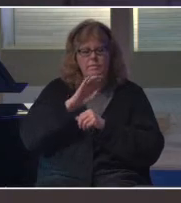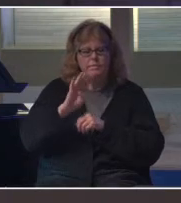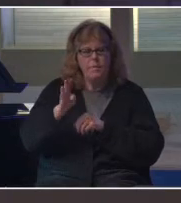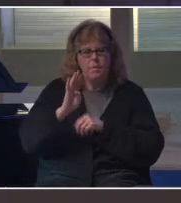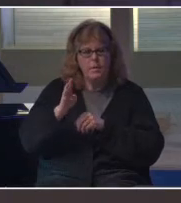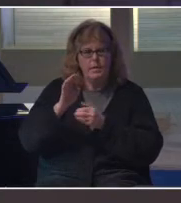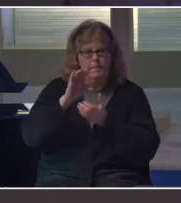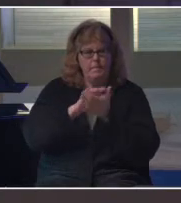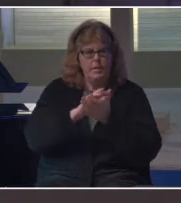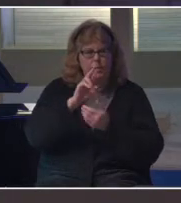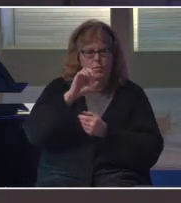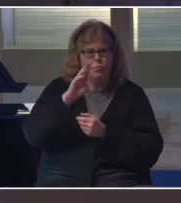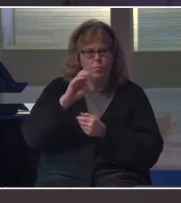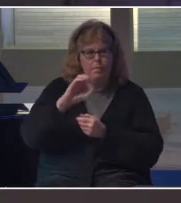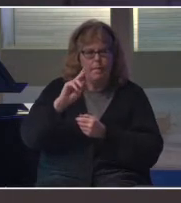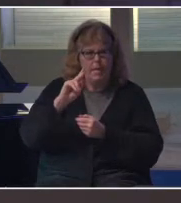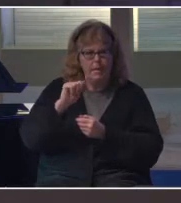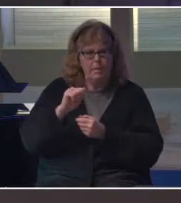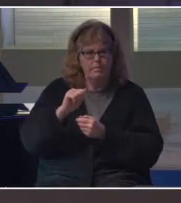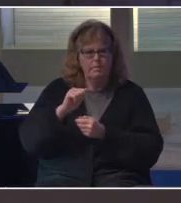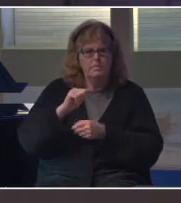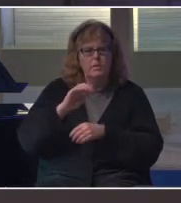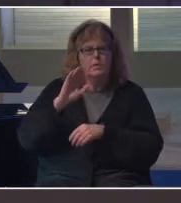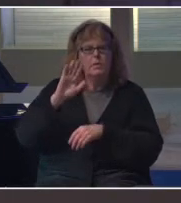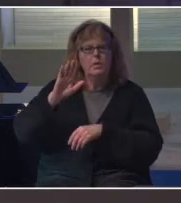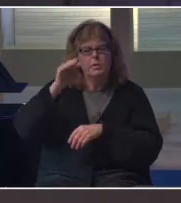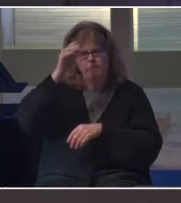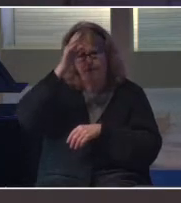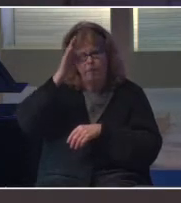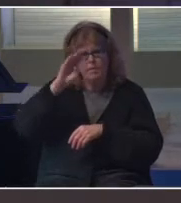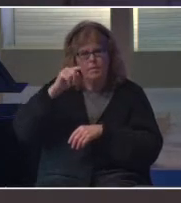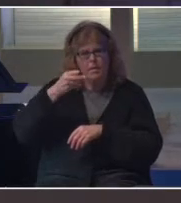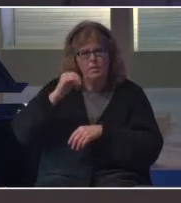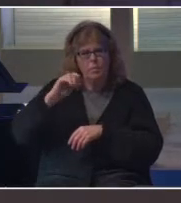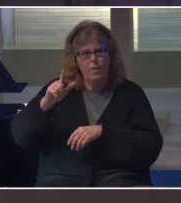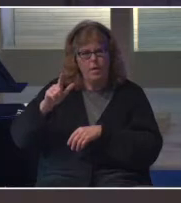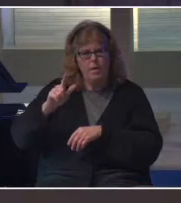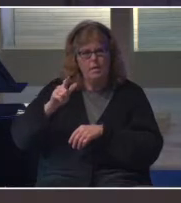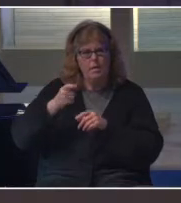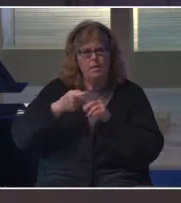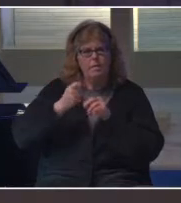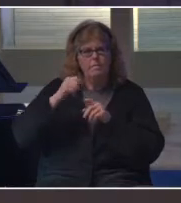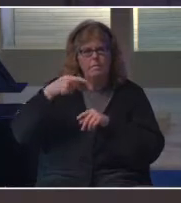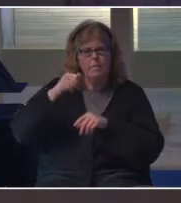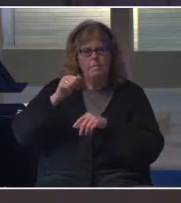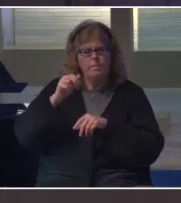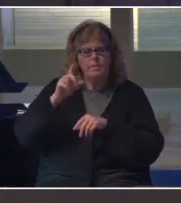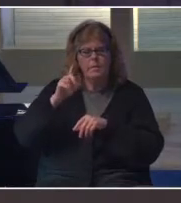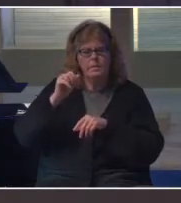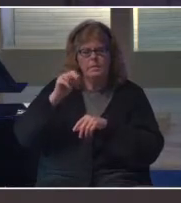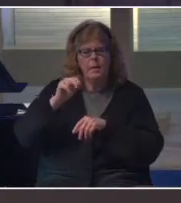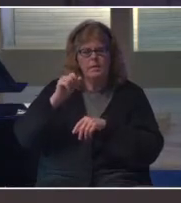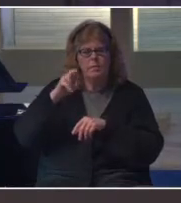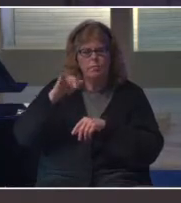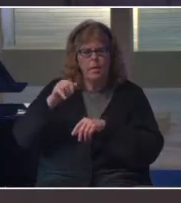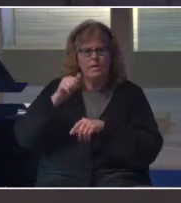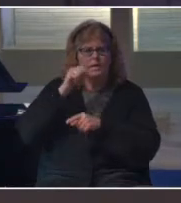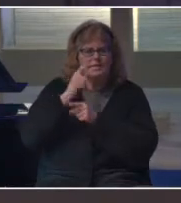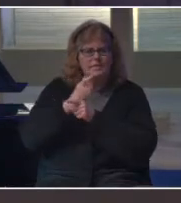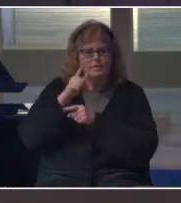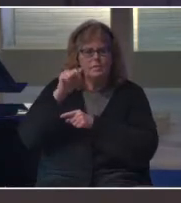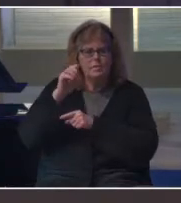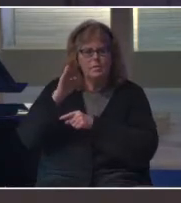when he married Rebekah, daughter of Bethuel, the Aramean, from Padan Aram, and sister of Laban, the